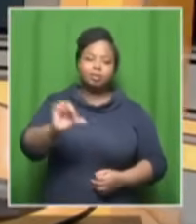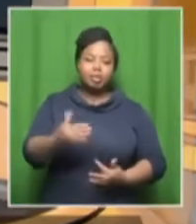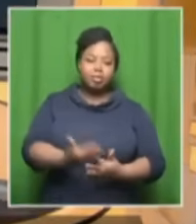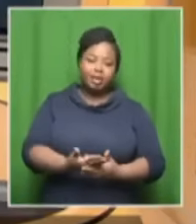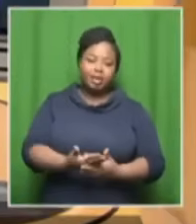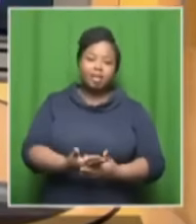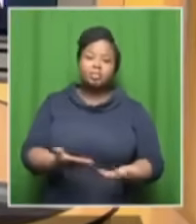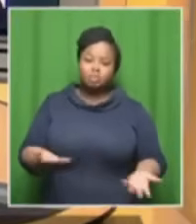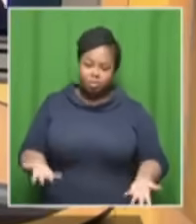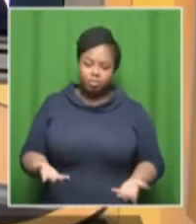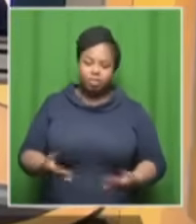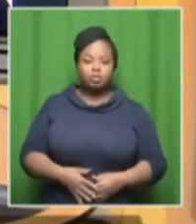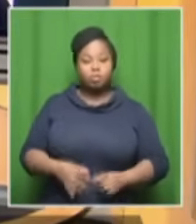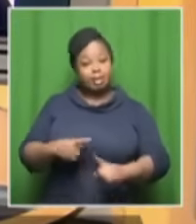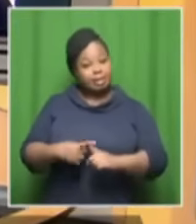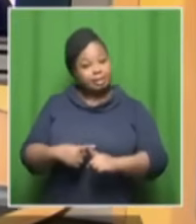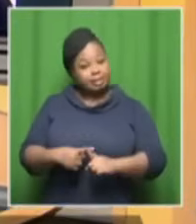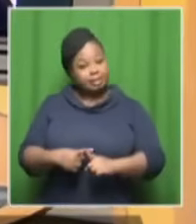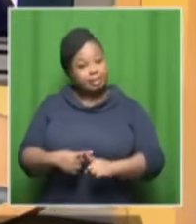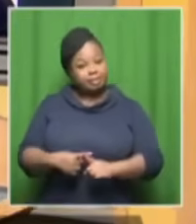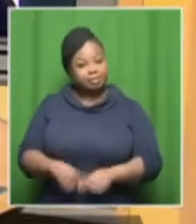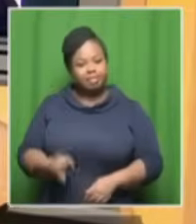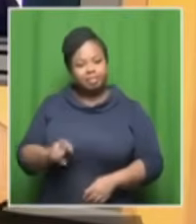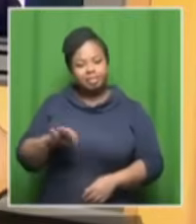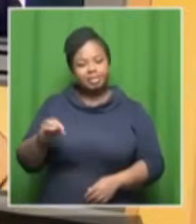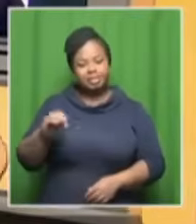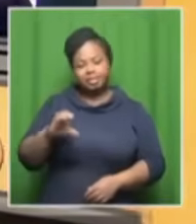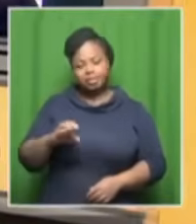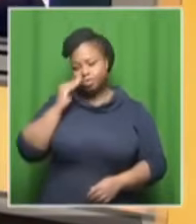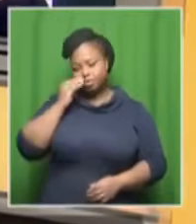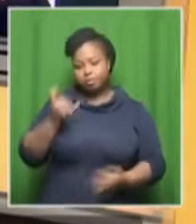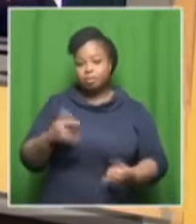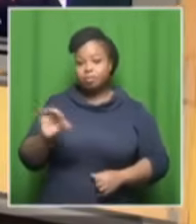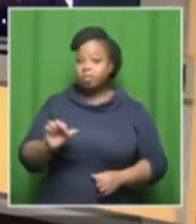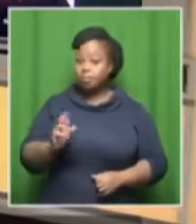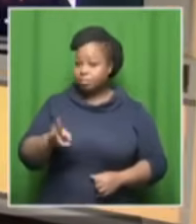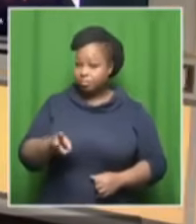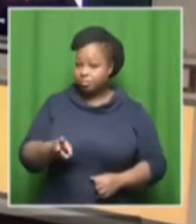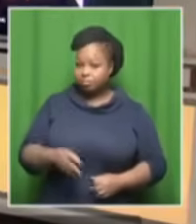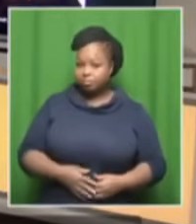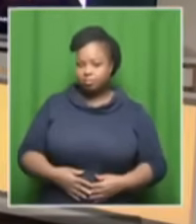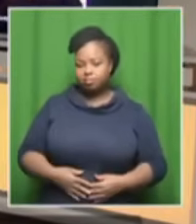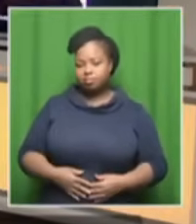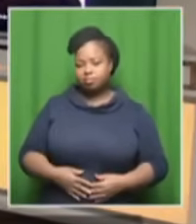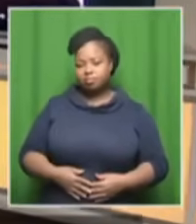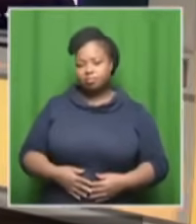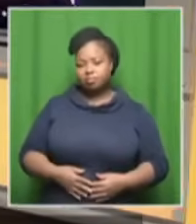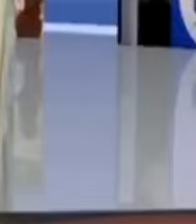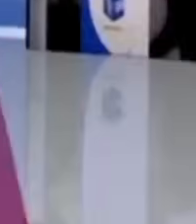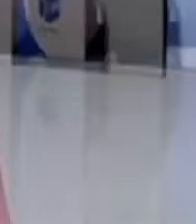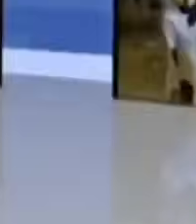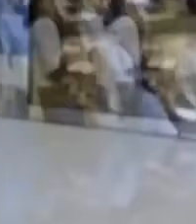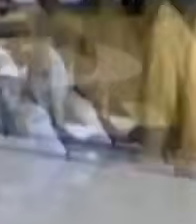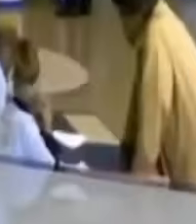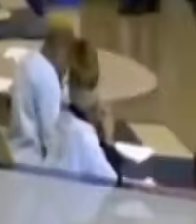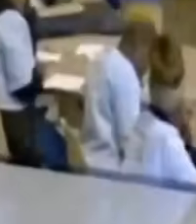on our X account, and that's at Morning Live SABC. We look forward to hearing from you, but don't go anywhere. This conversation continues after the break.